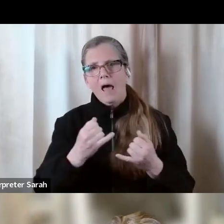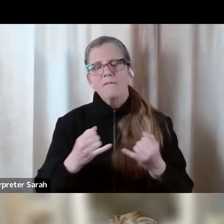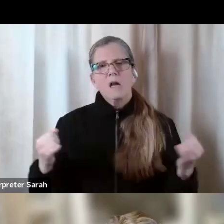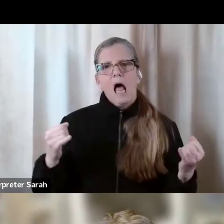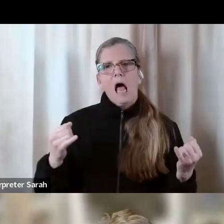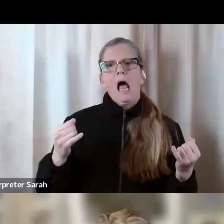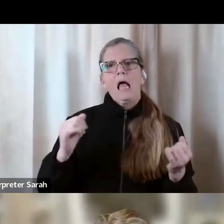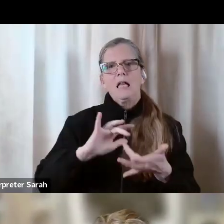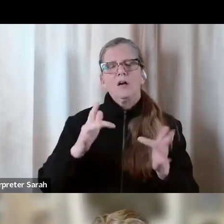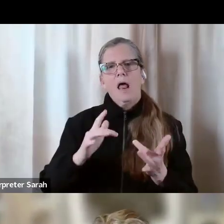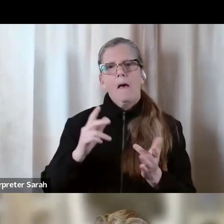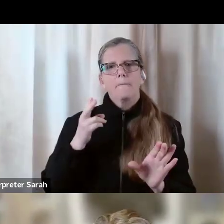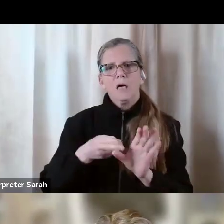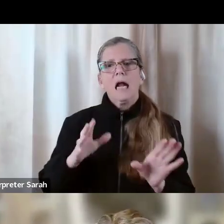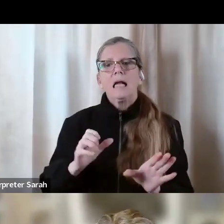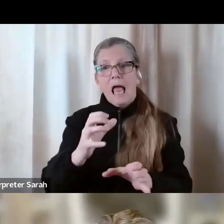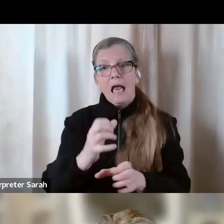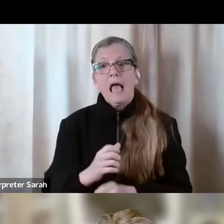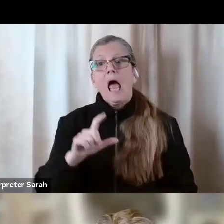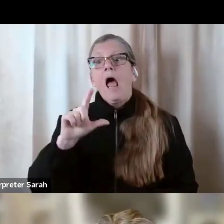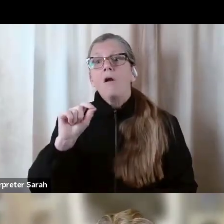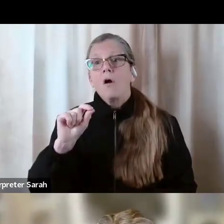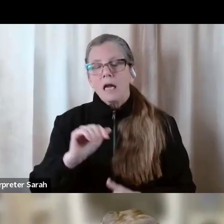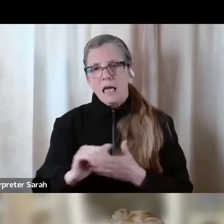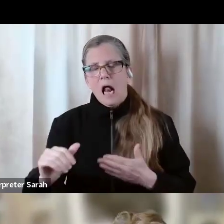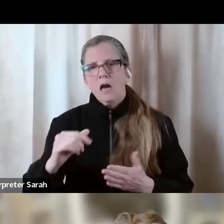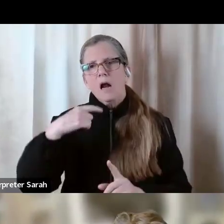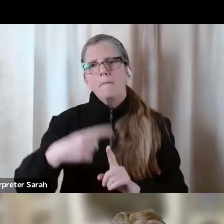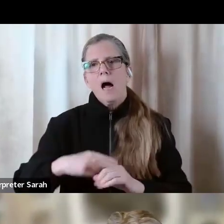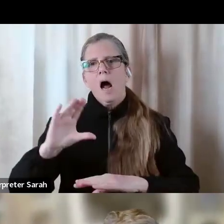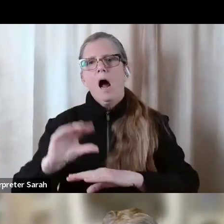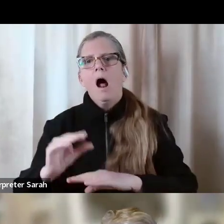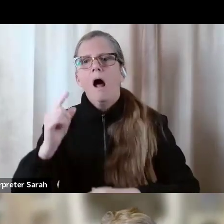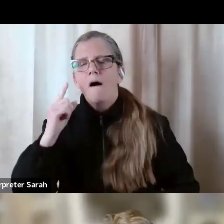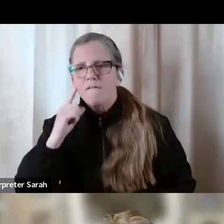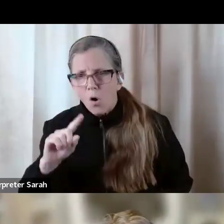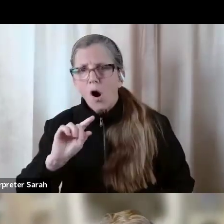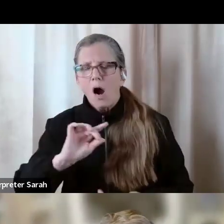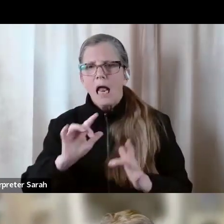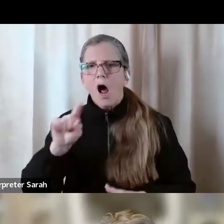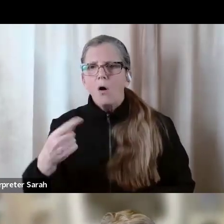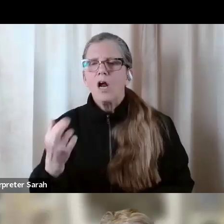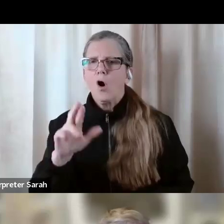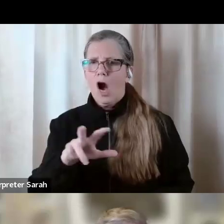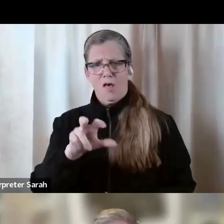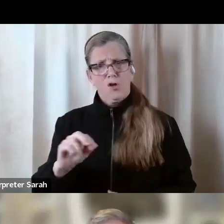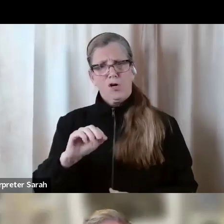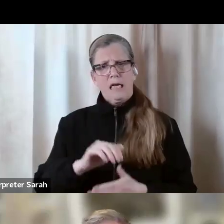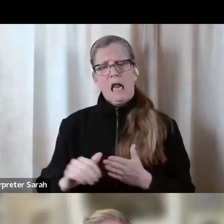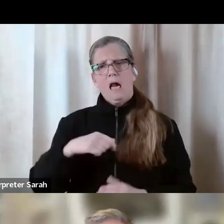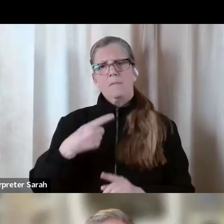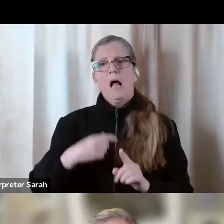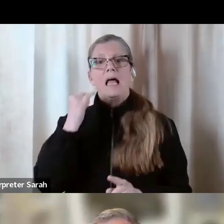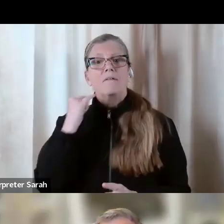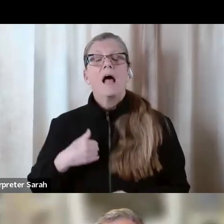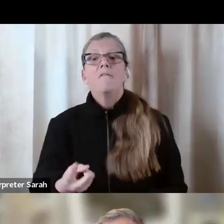participants can receive $20 a month discount for broadband only, or $30 a month if they bundle and have both broadband and